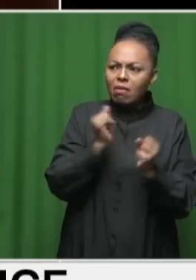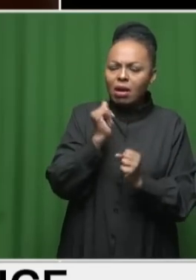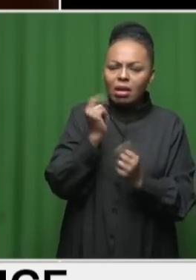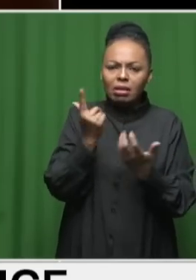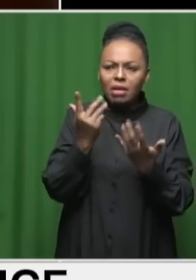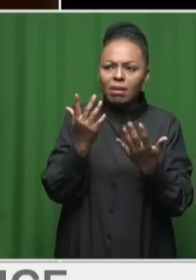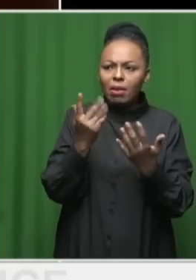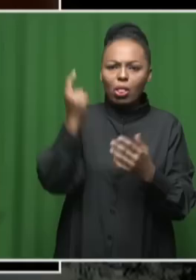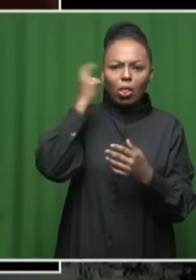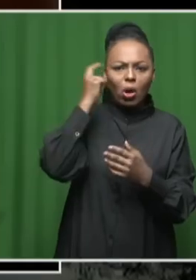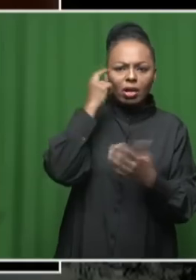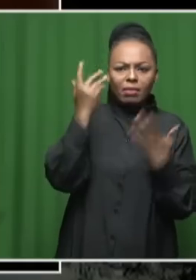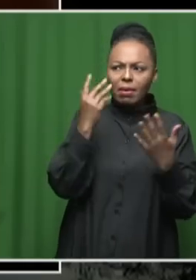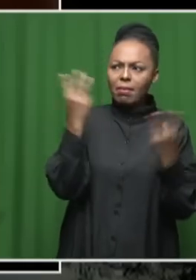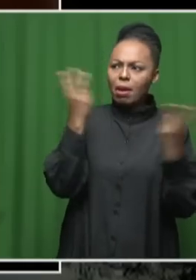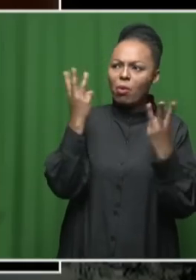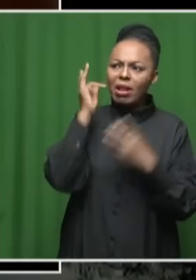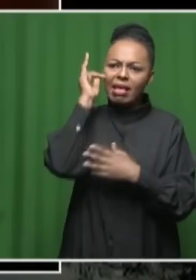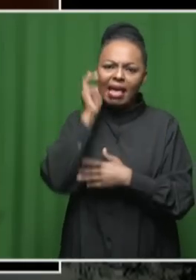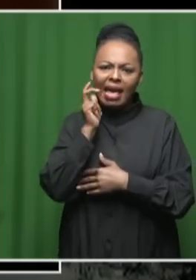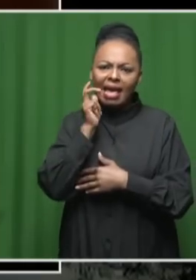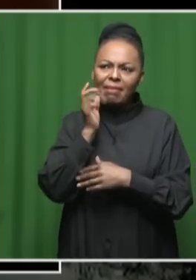dying and sometimes being tortured to death.